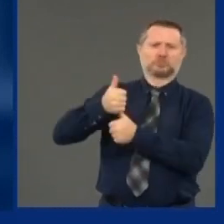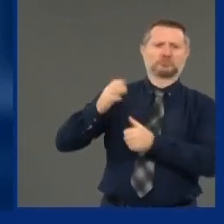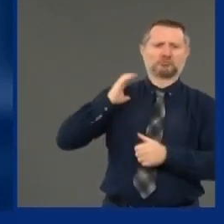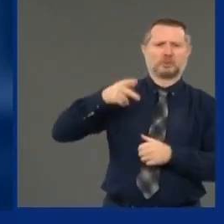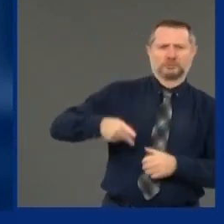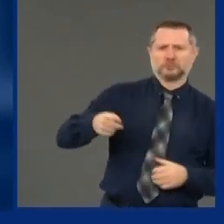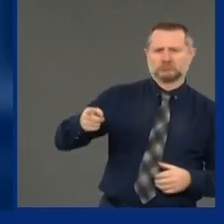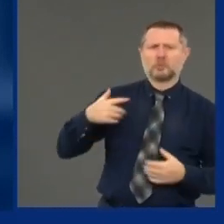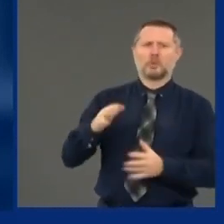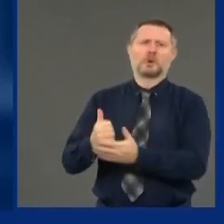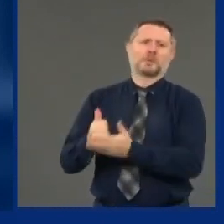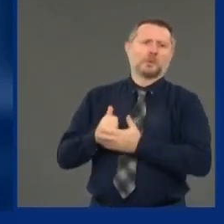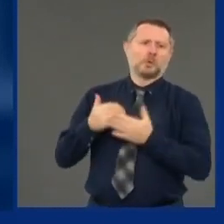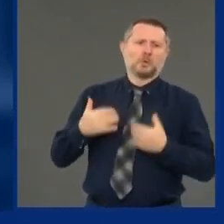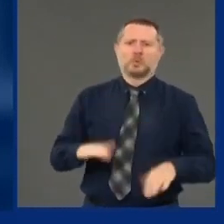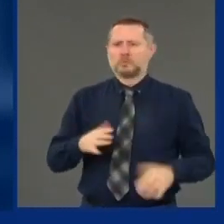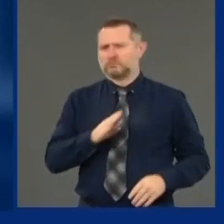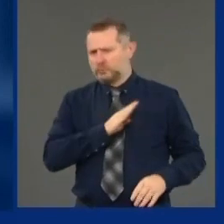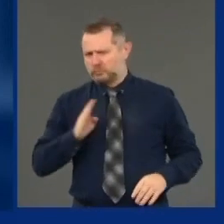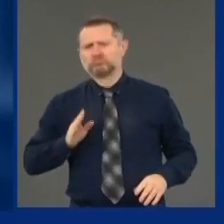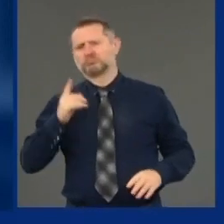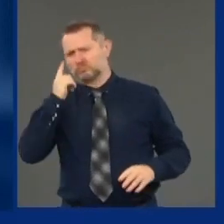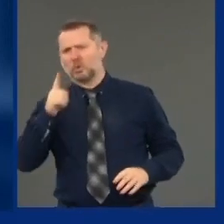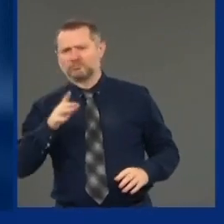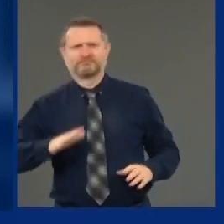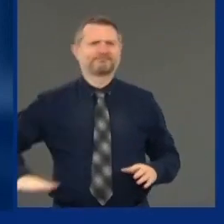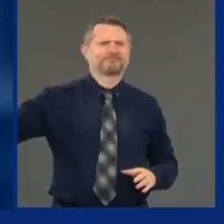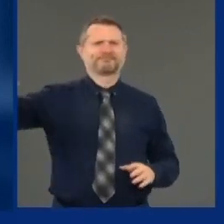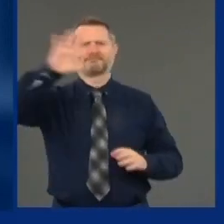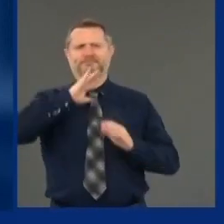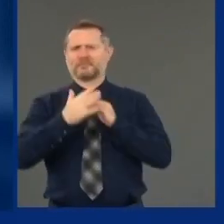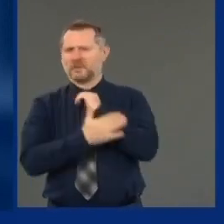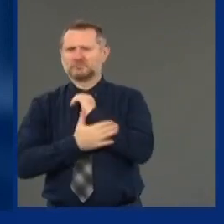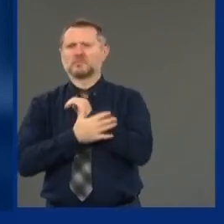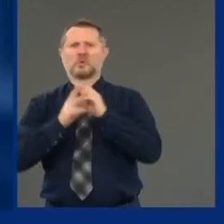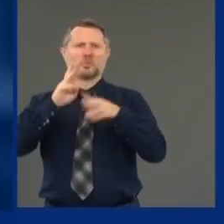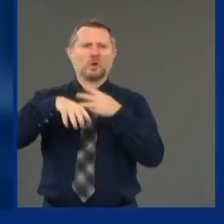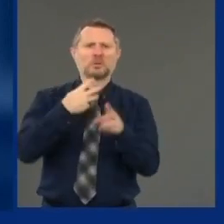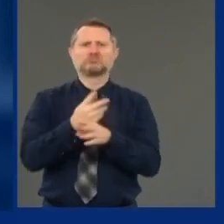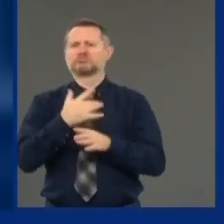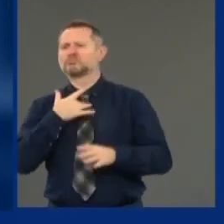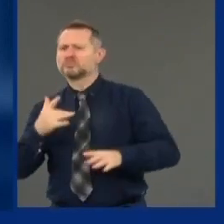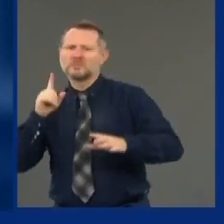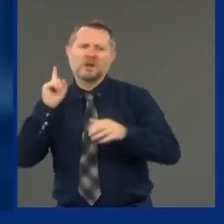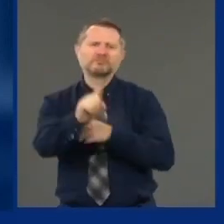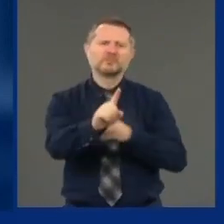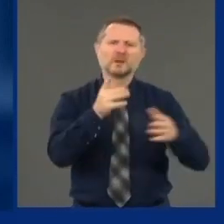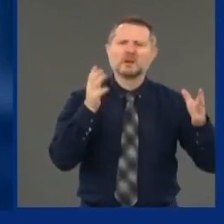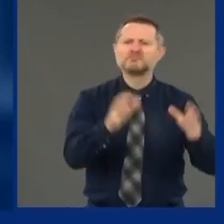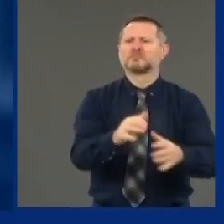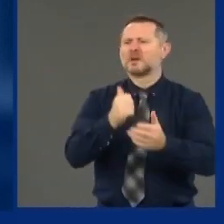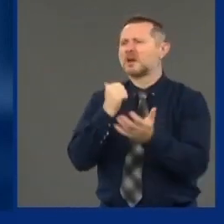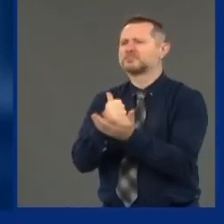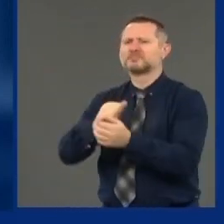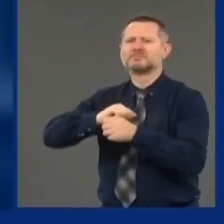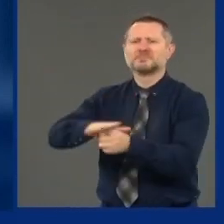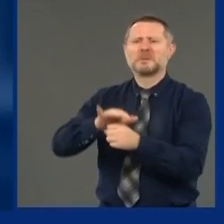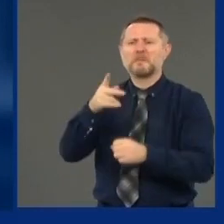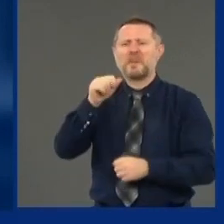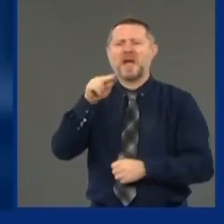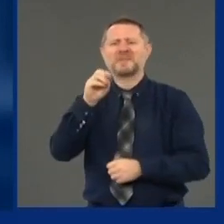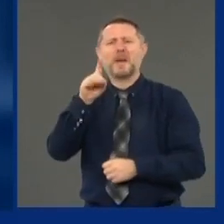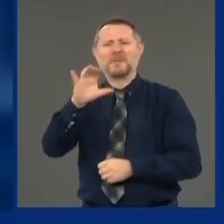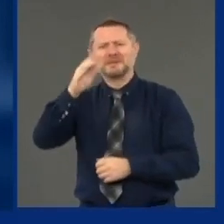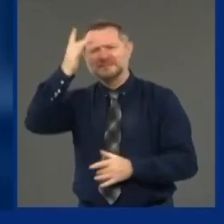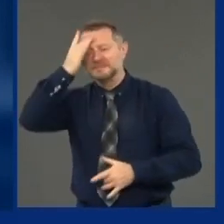across the country, all across the world in responding to pandemics and emergencies. And I talked to Mr.